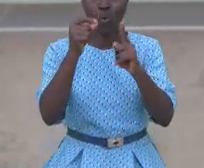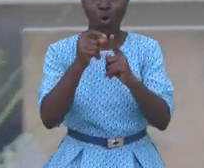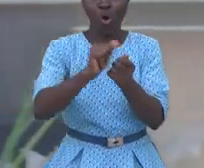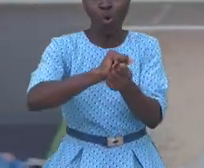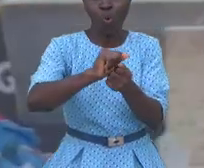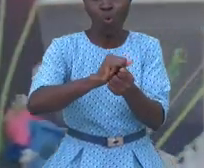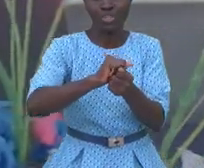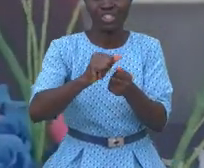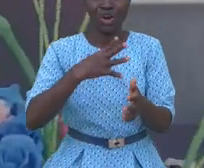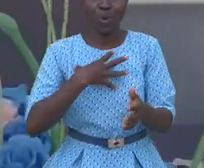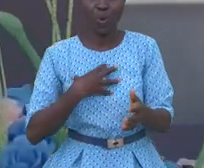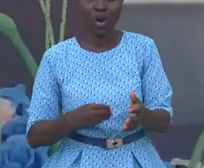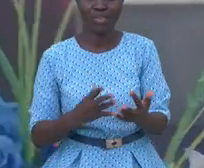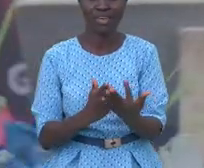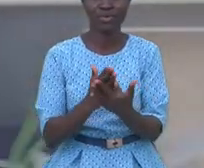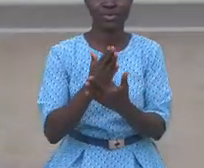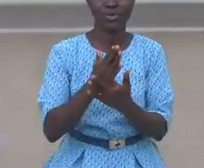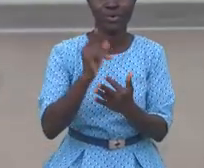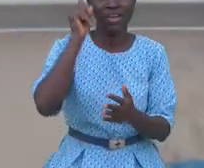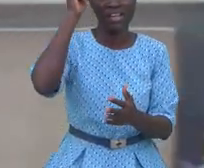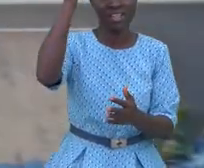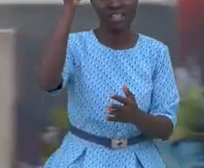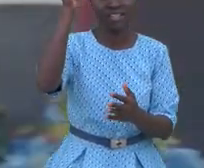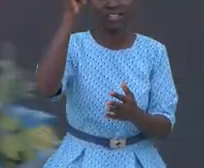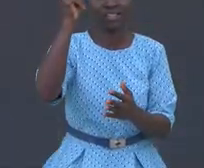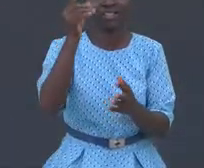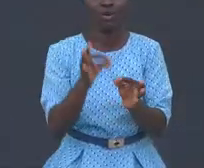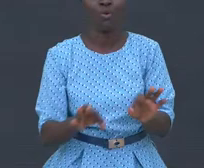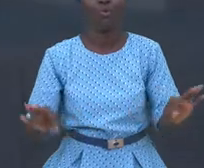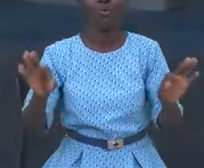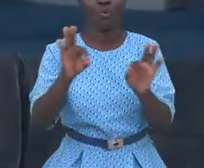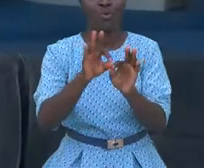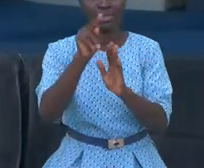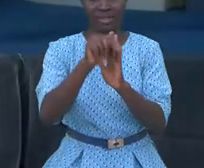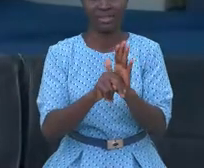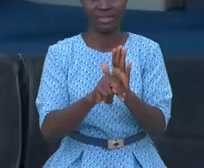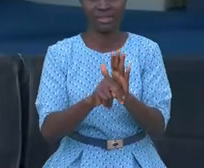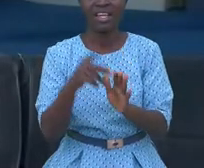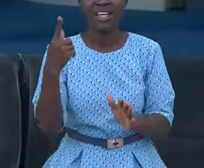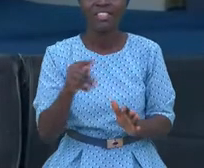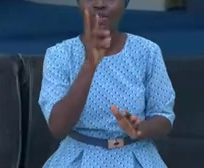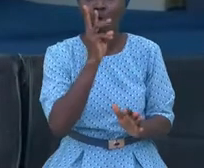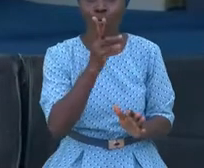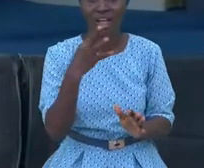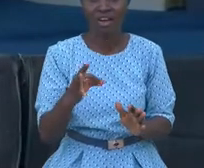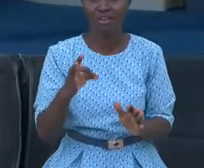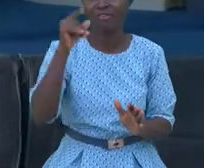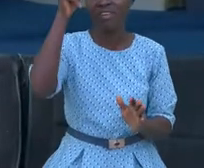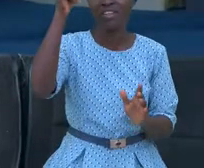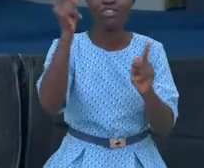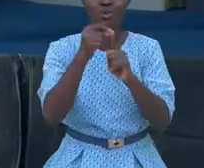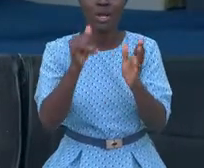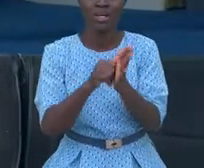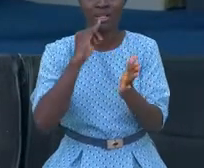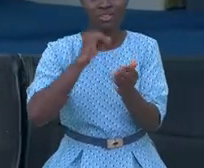whiter through his worthiness. The water of his word that is